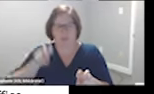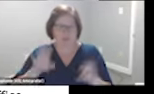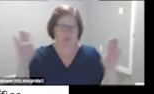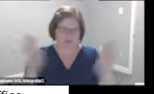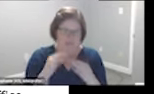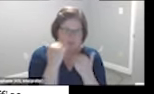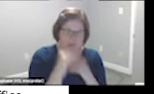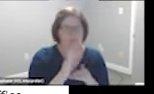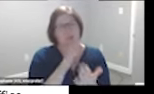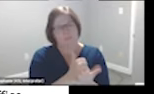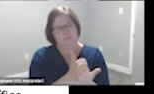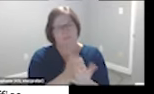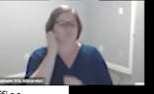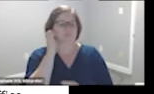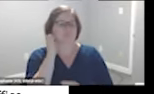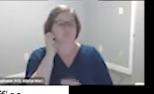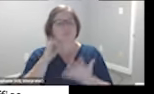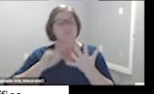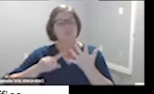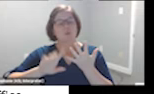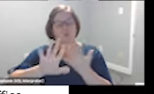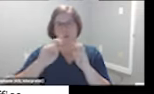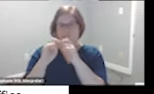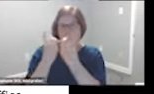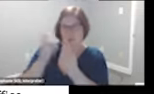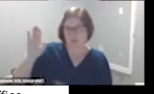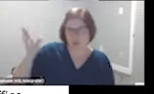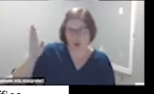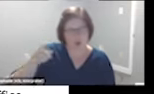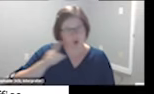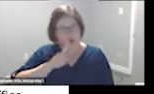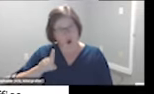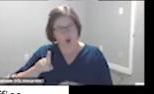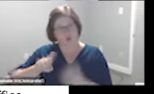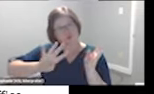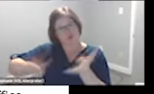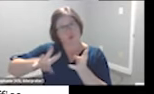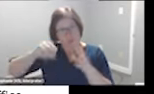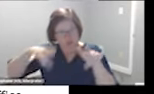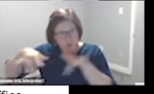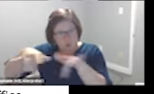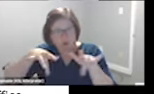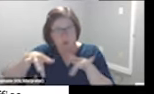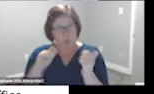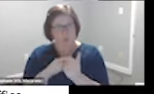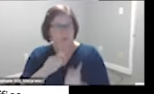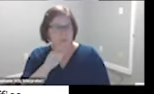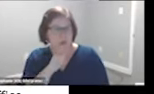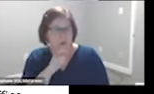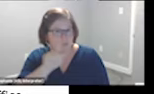Our department talks streamed and recorded. Our speakers given a microphone. Having talks streamed and recorded